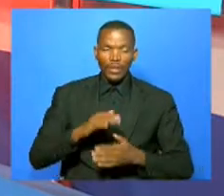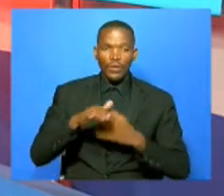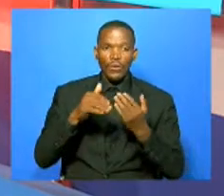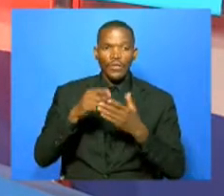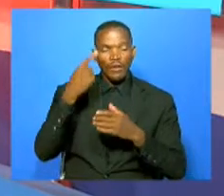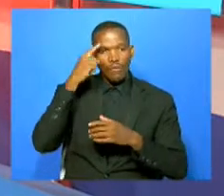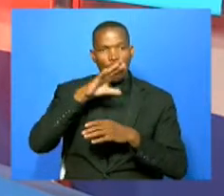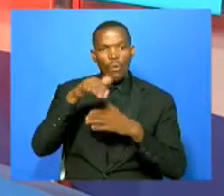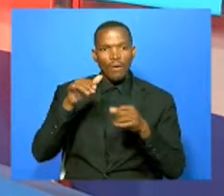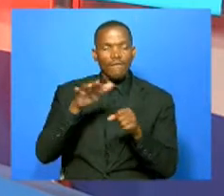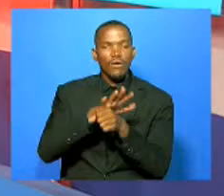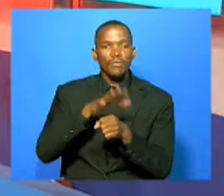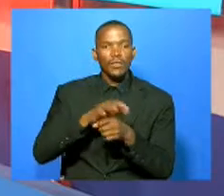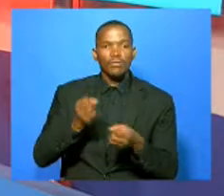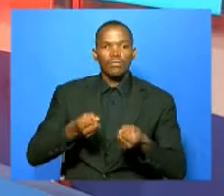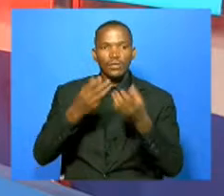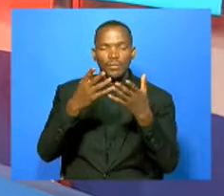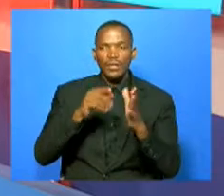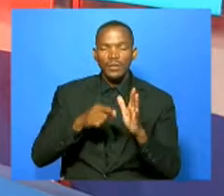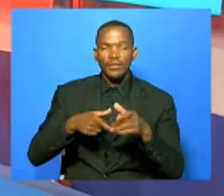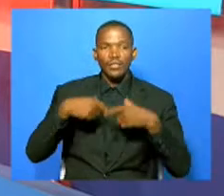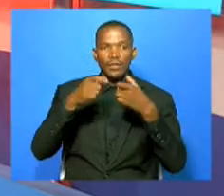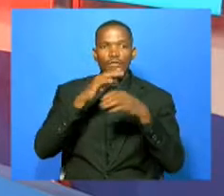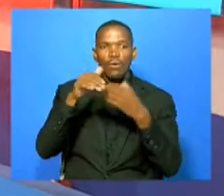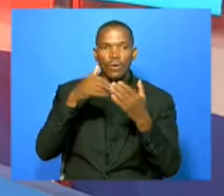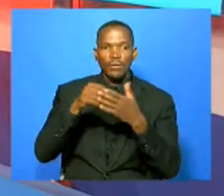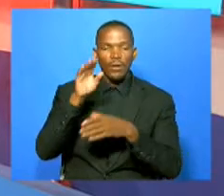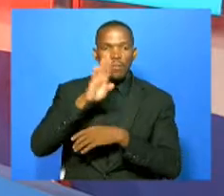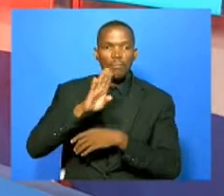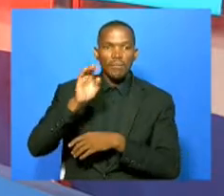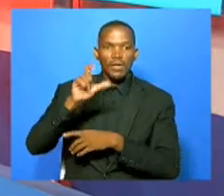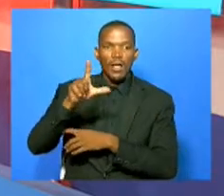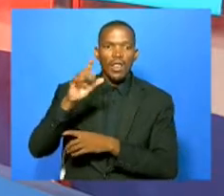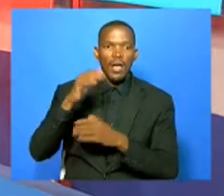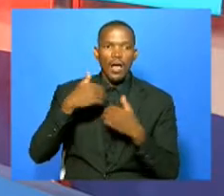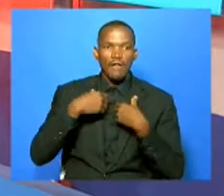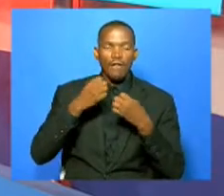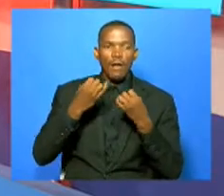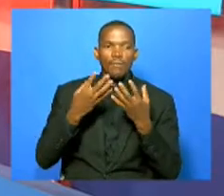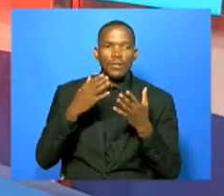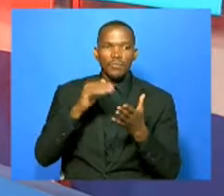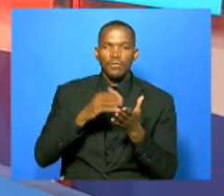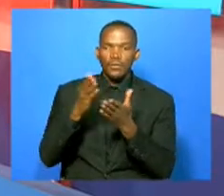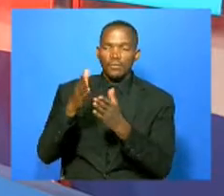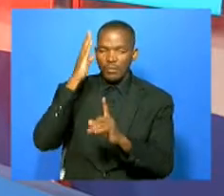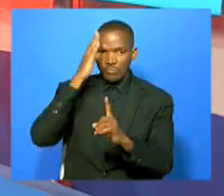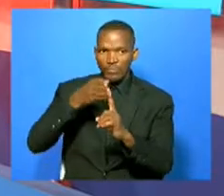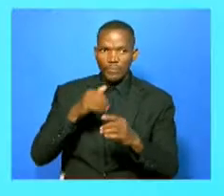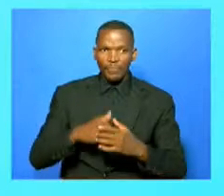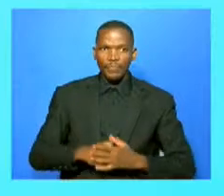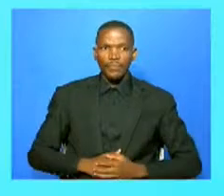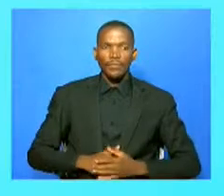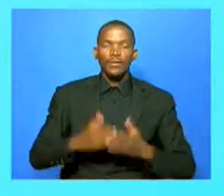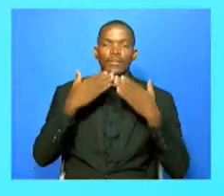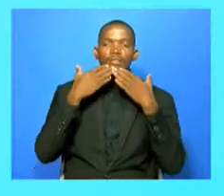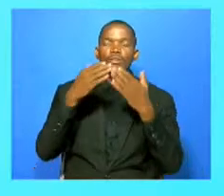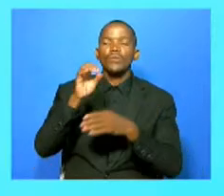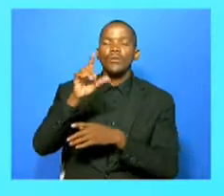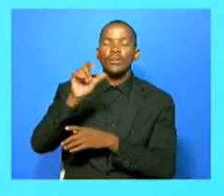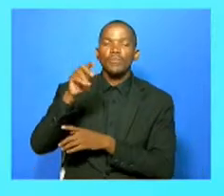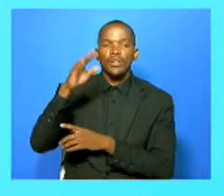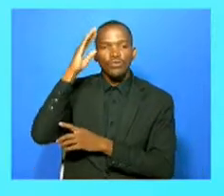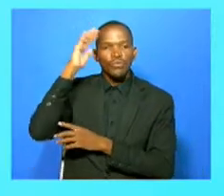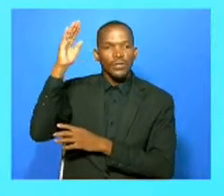motswana ko gae ke mo tshwaretse go le gontsi le gona go mo update gore tsa Botswana Premier League di tla bidisa makatseletse re di neela ka tlhamalo tla ka go leboge o lebile mme